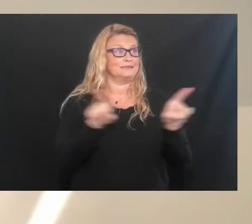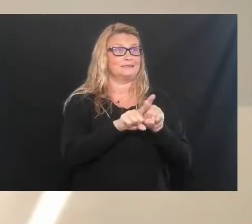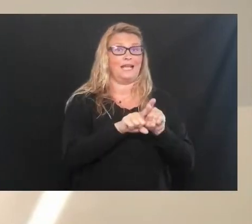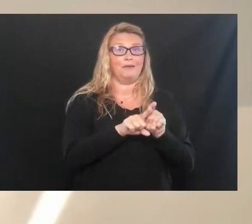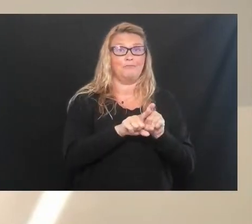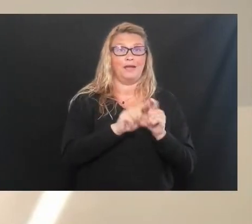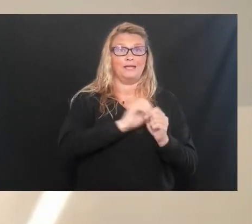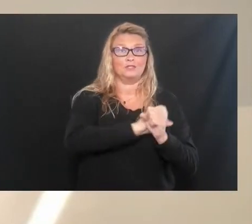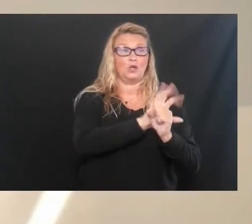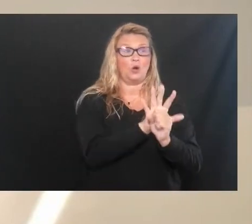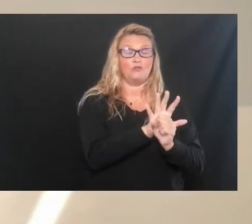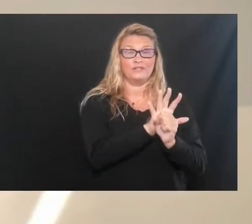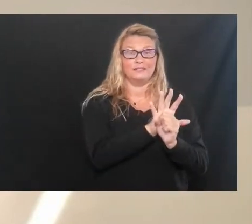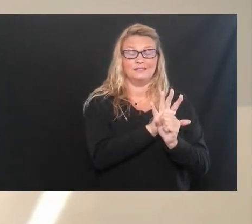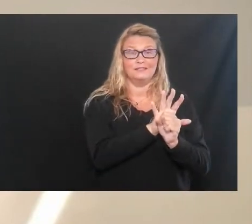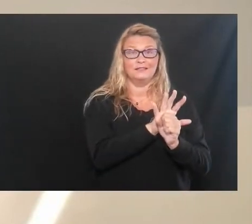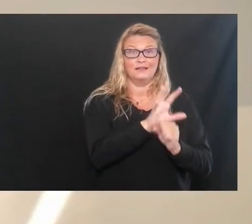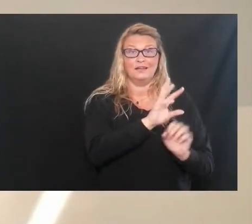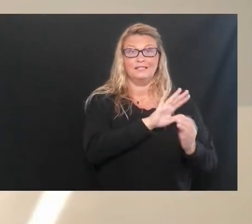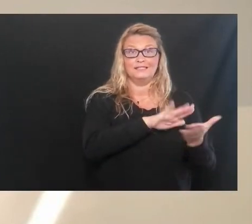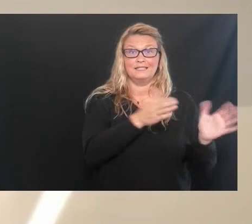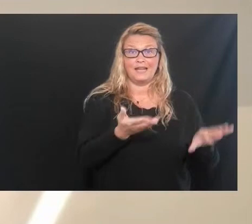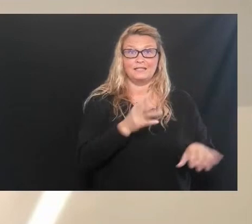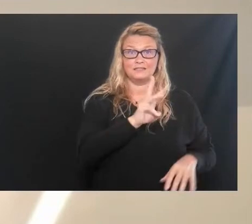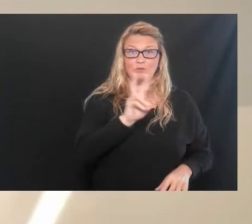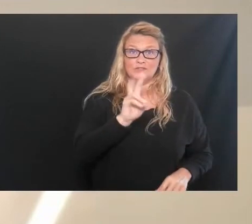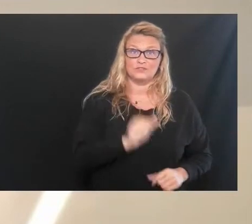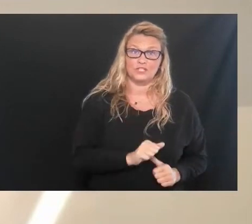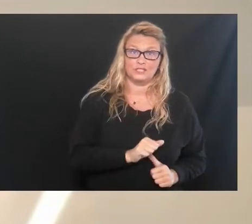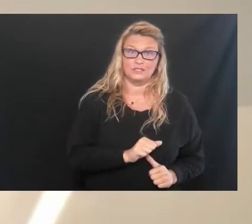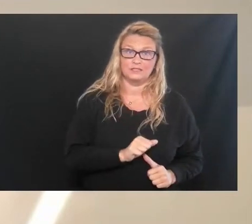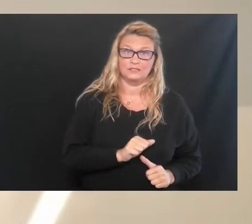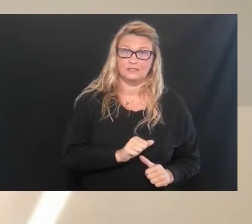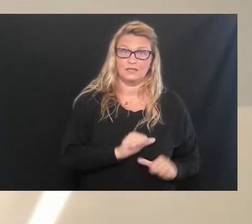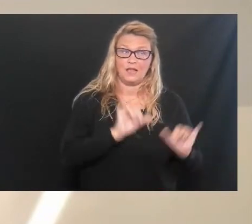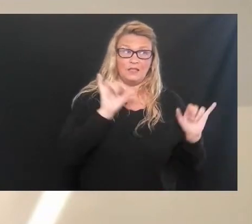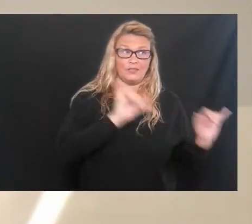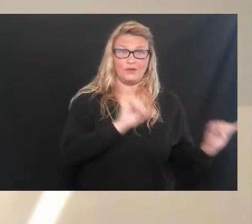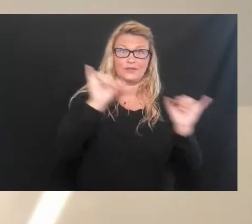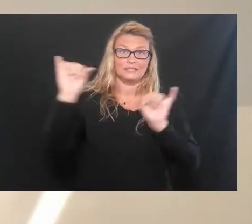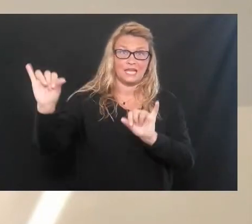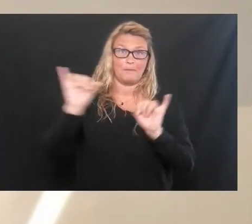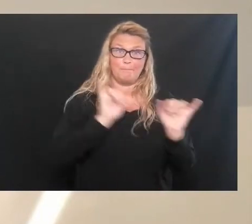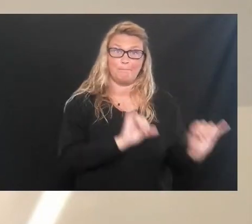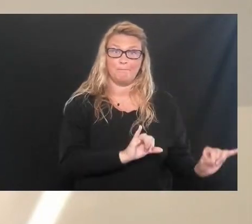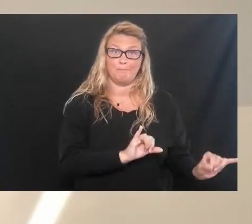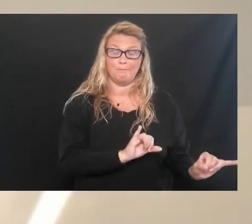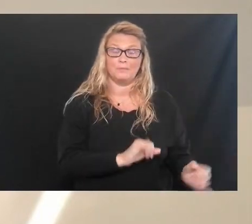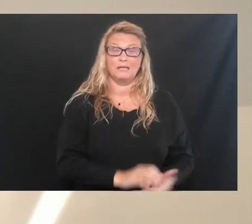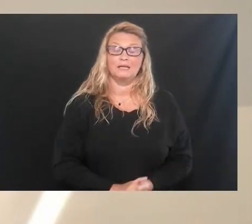pandemic, and we were trying to minimize the number of deaths to 60.